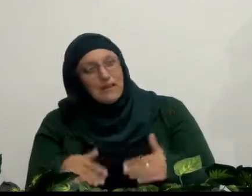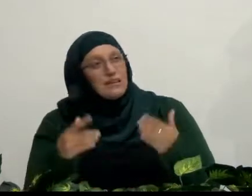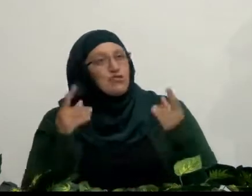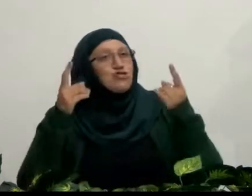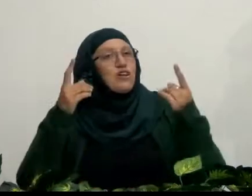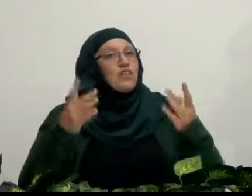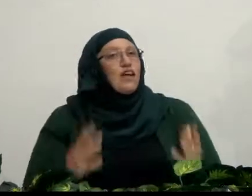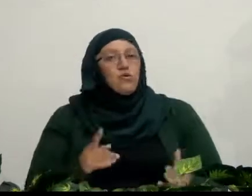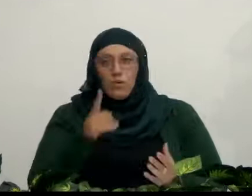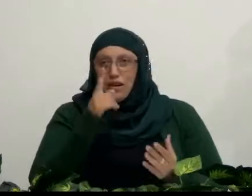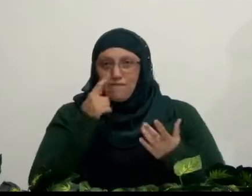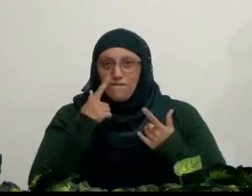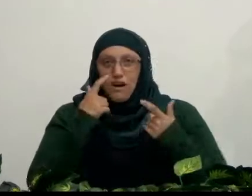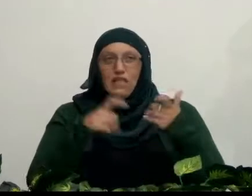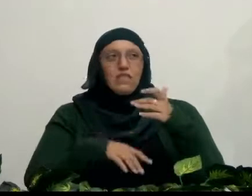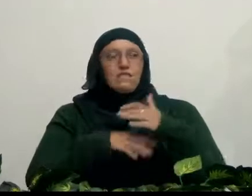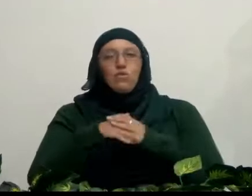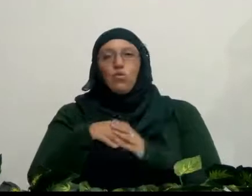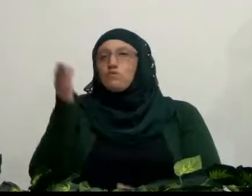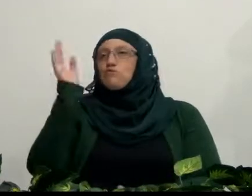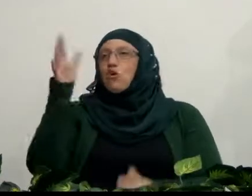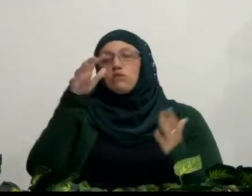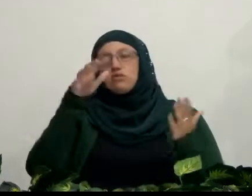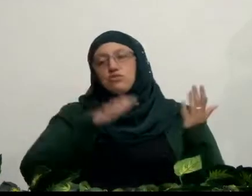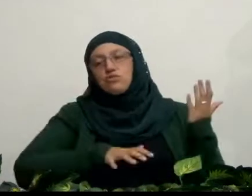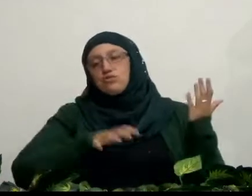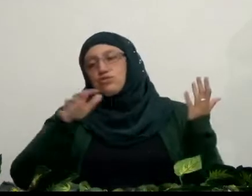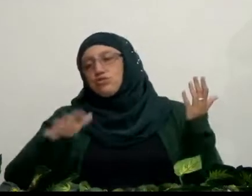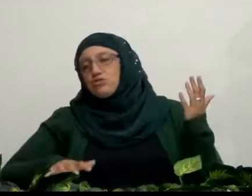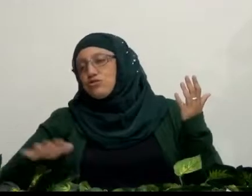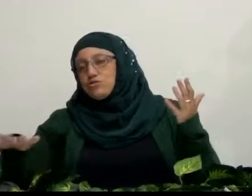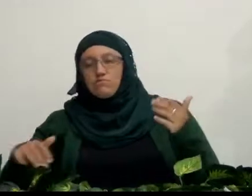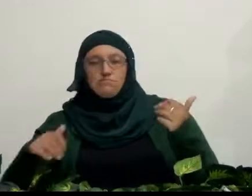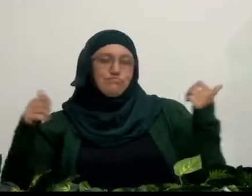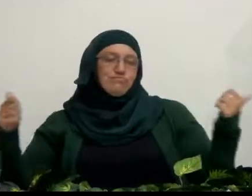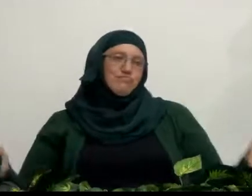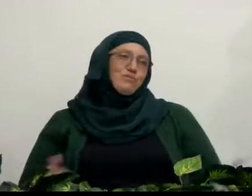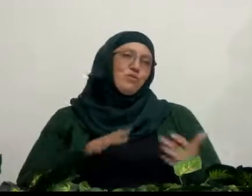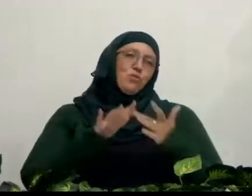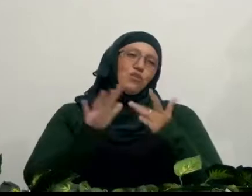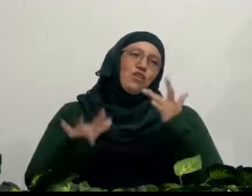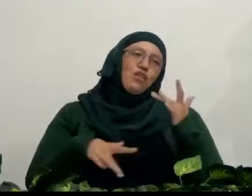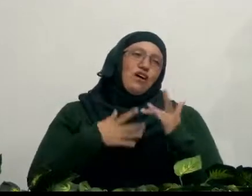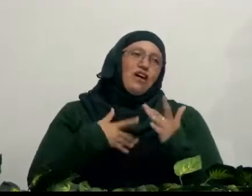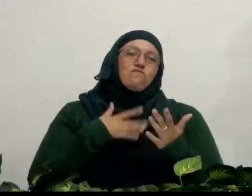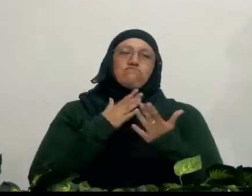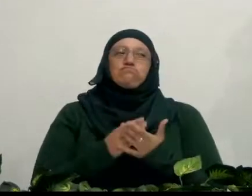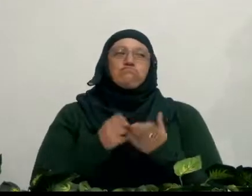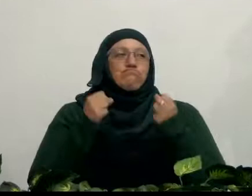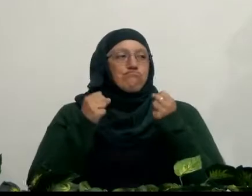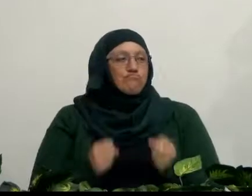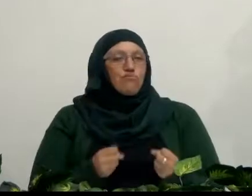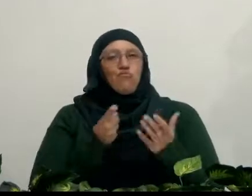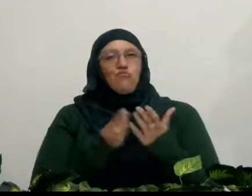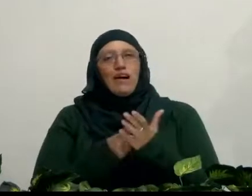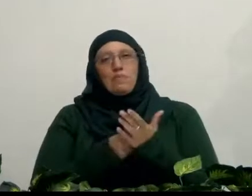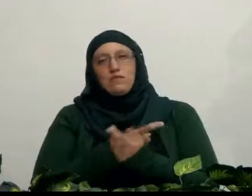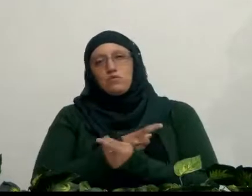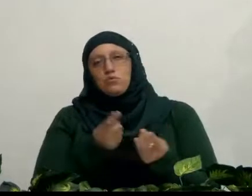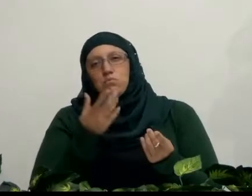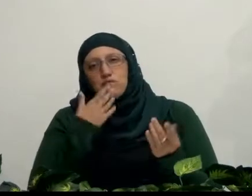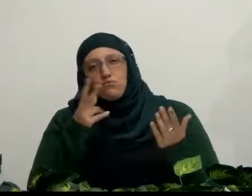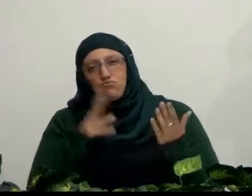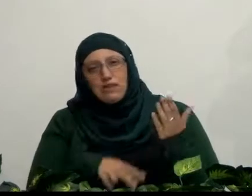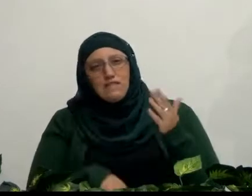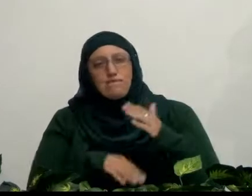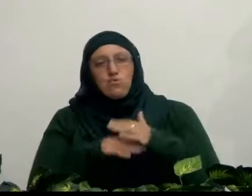can easily find the entire sermon in so many places online, and I would really recommend everybody to read the